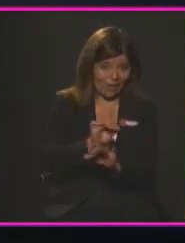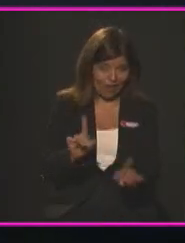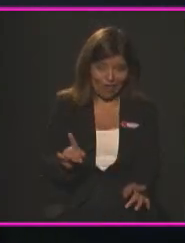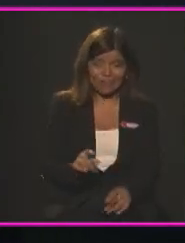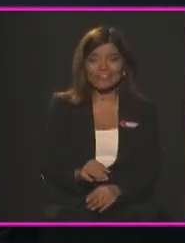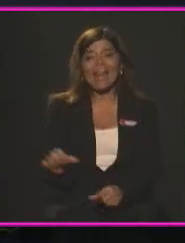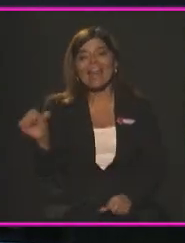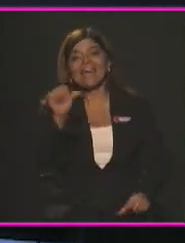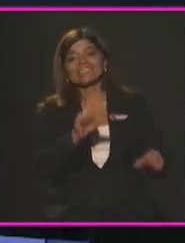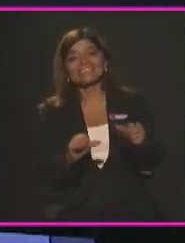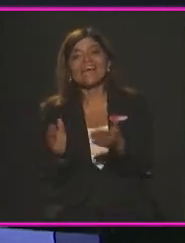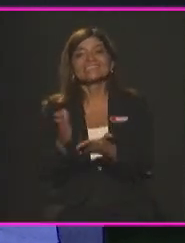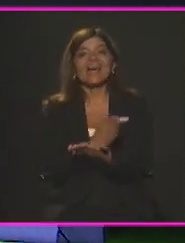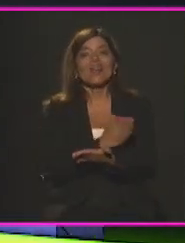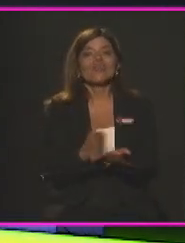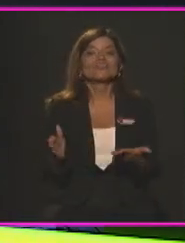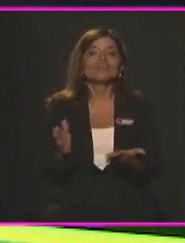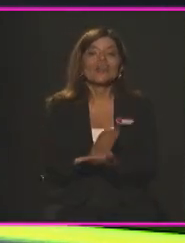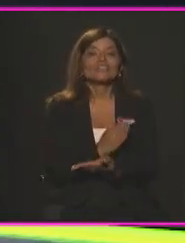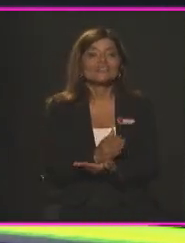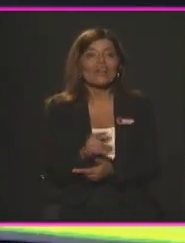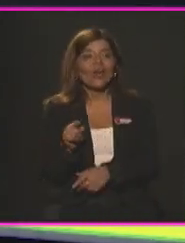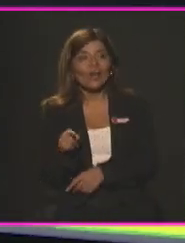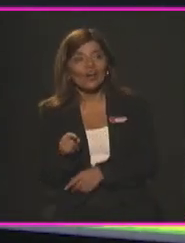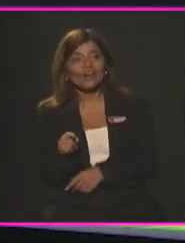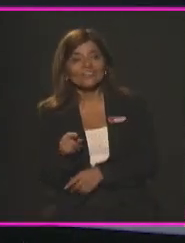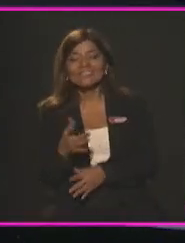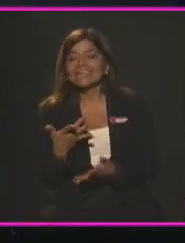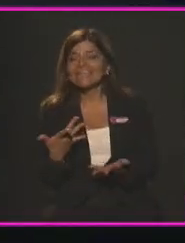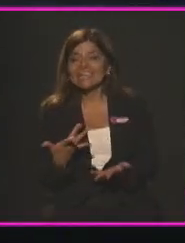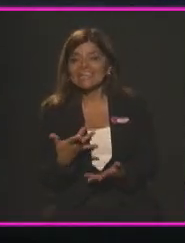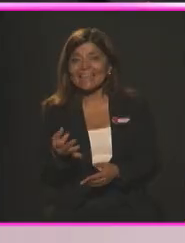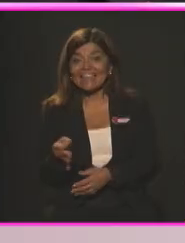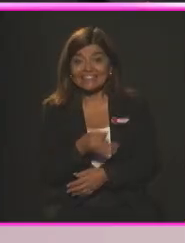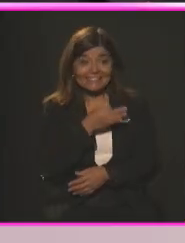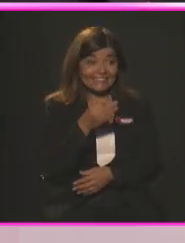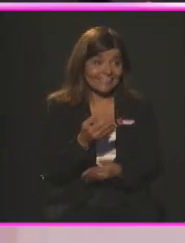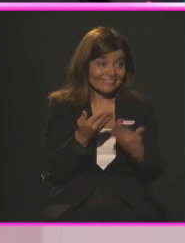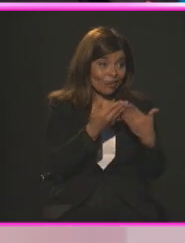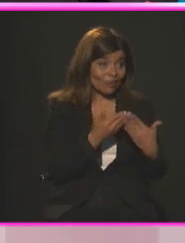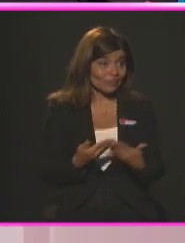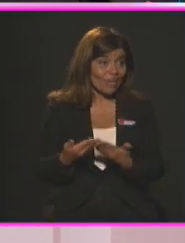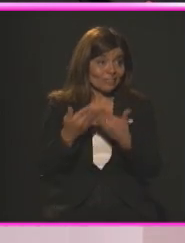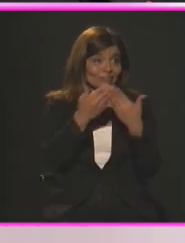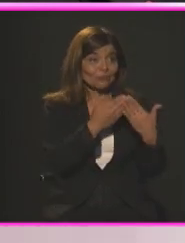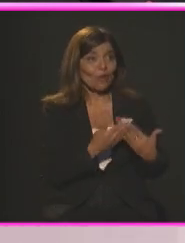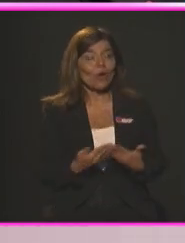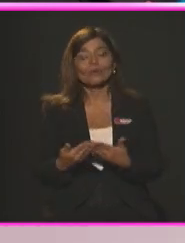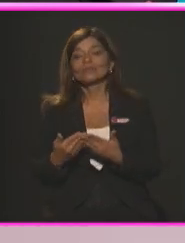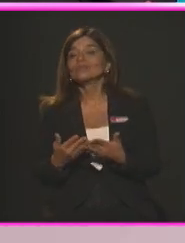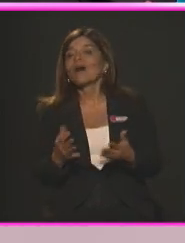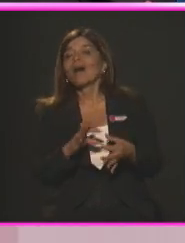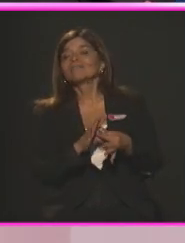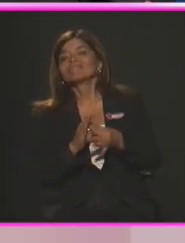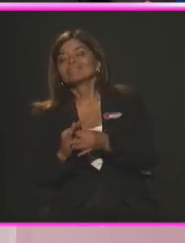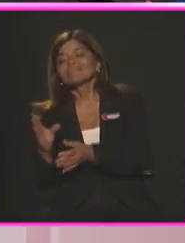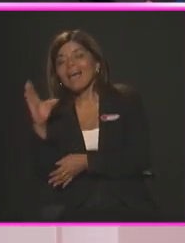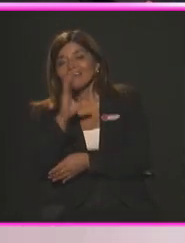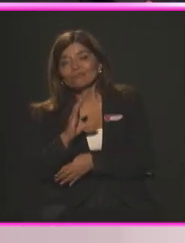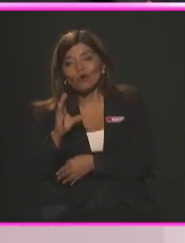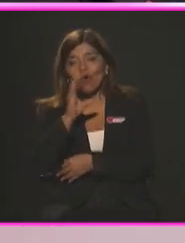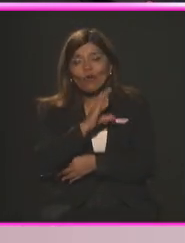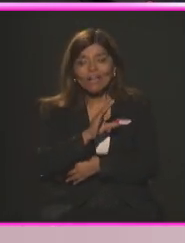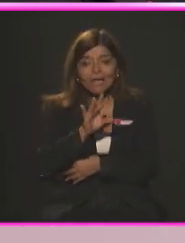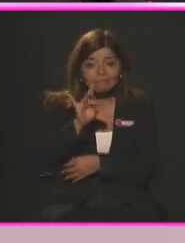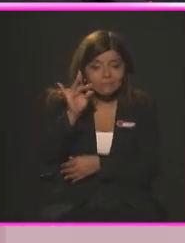I'm highlighting what's still one of the largest studies of this type, looking at weight loss and weight gain in 120,000